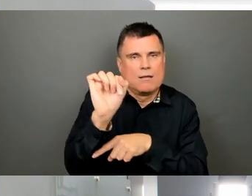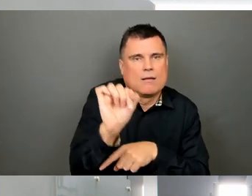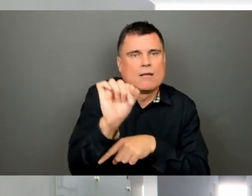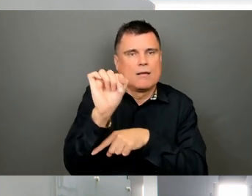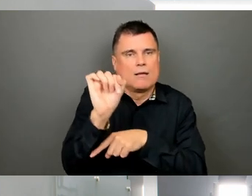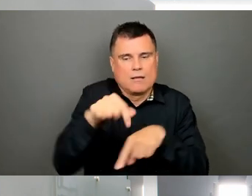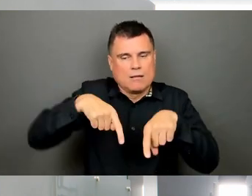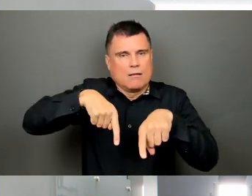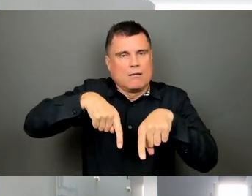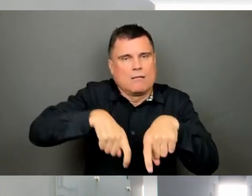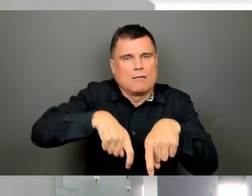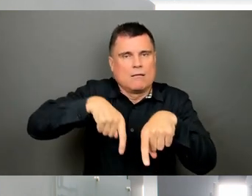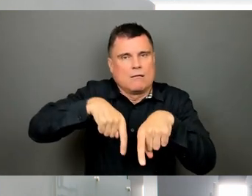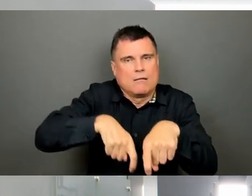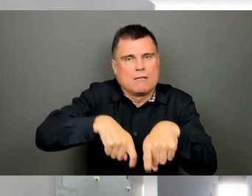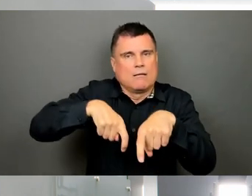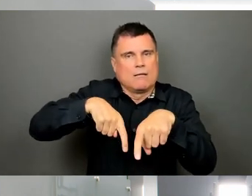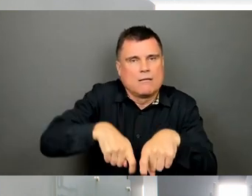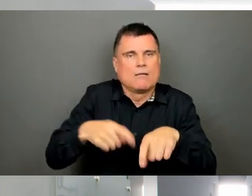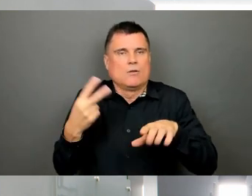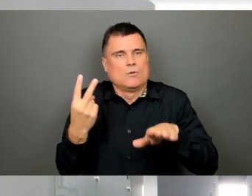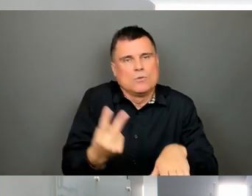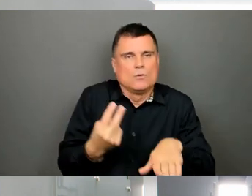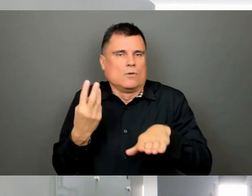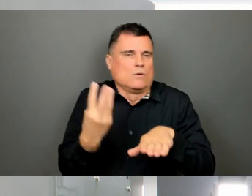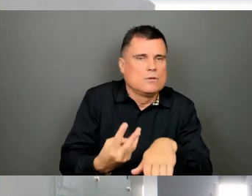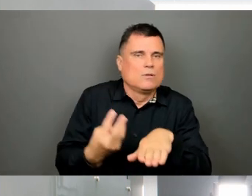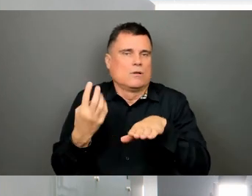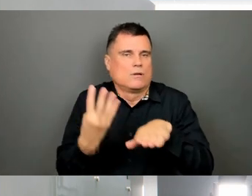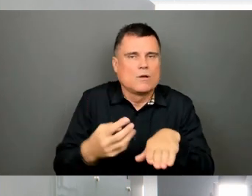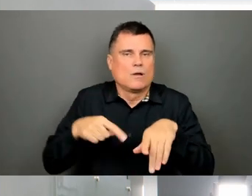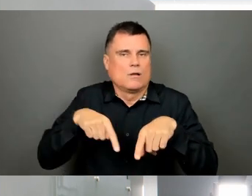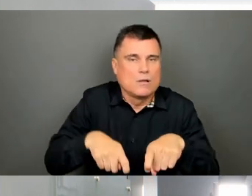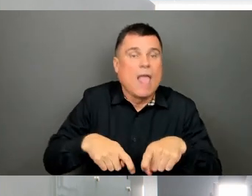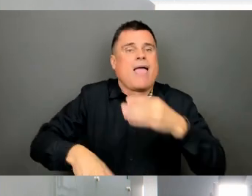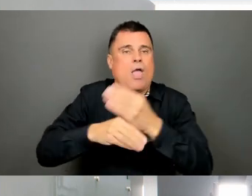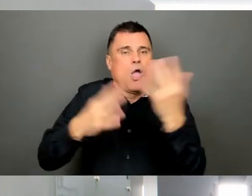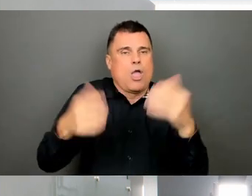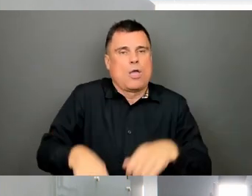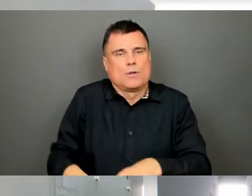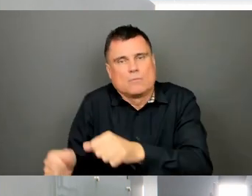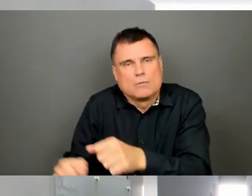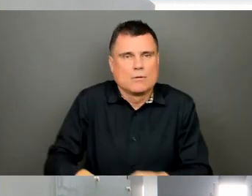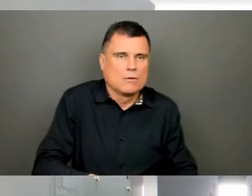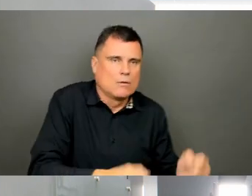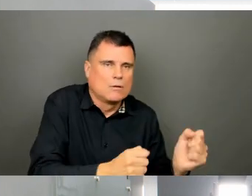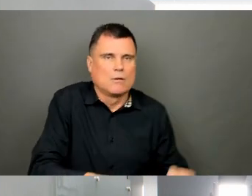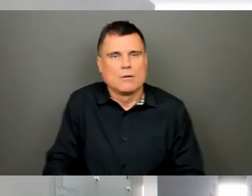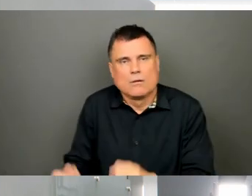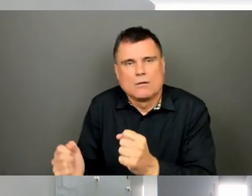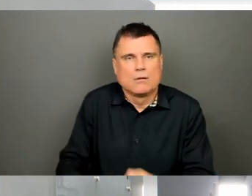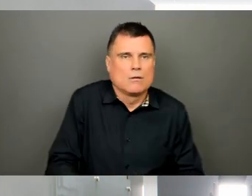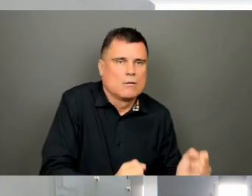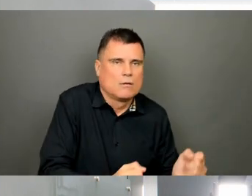6, 7, 8. 1, 2, 3, 4. We're going to add the arms. 7, 8.